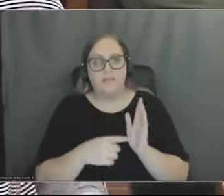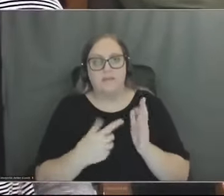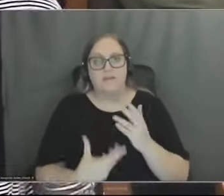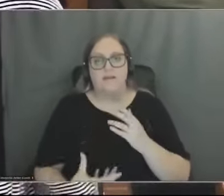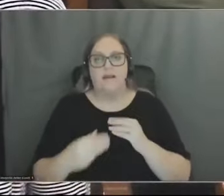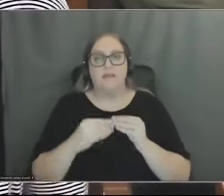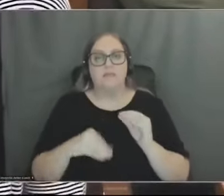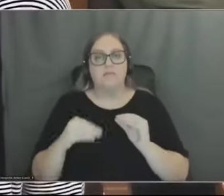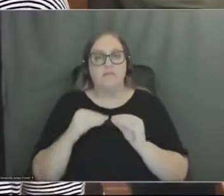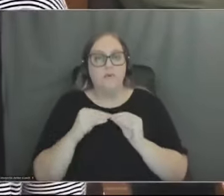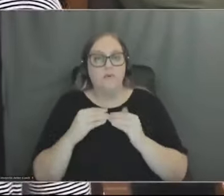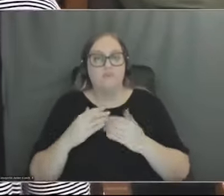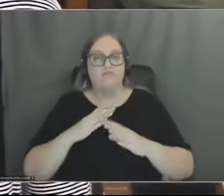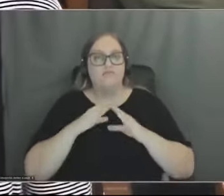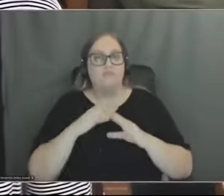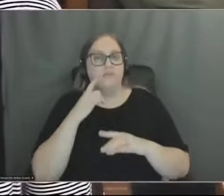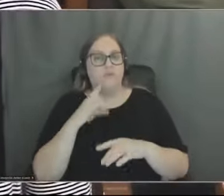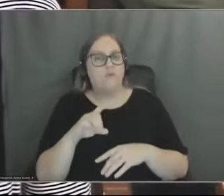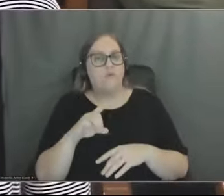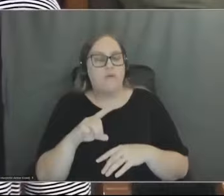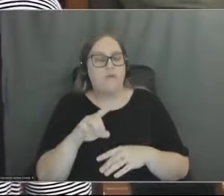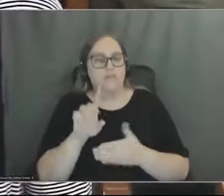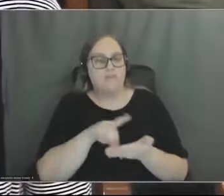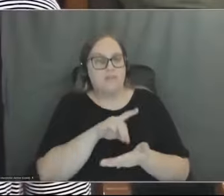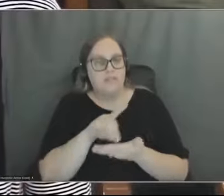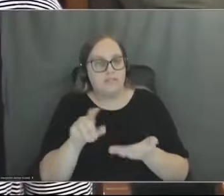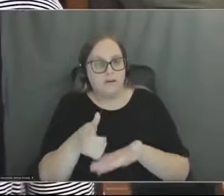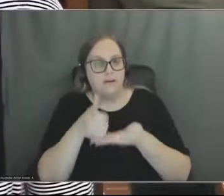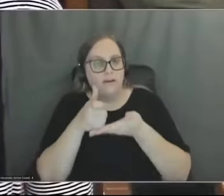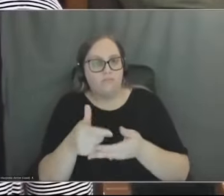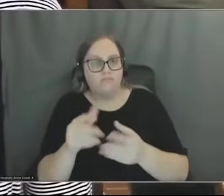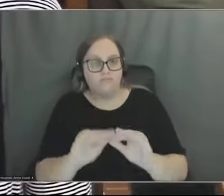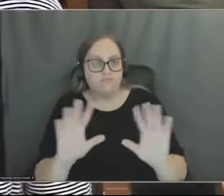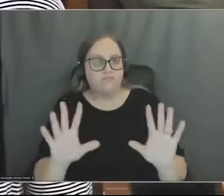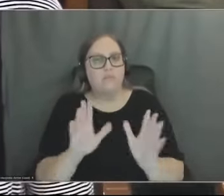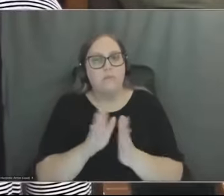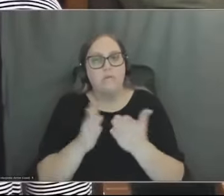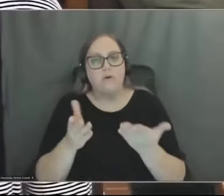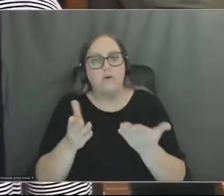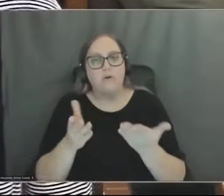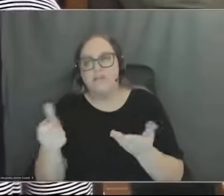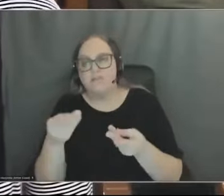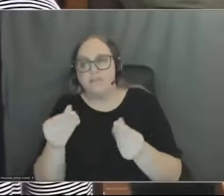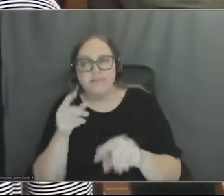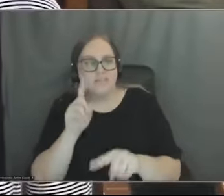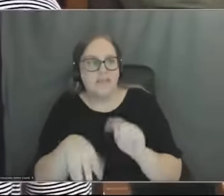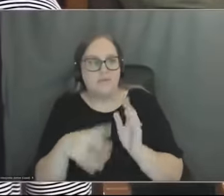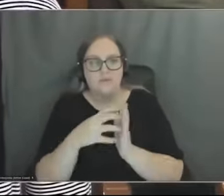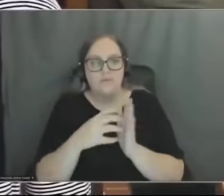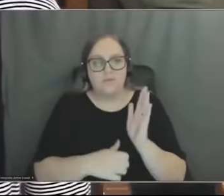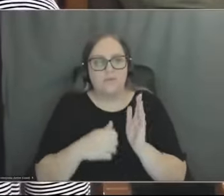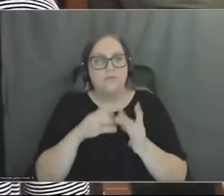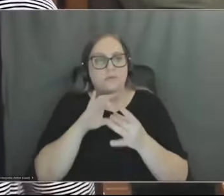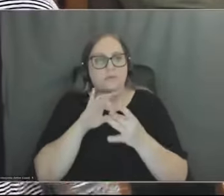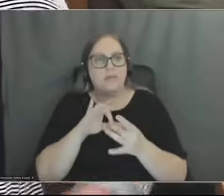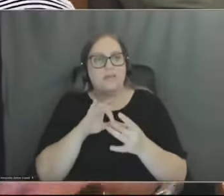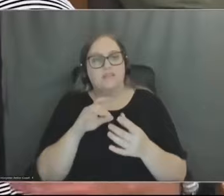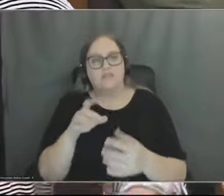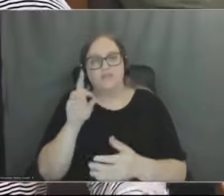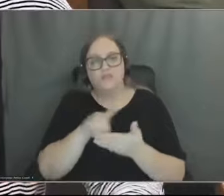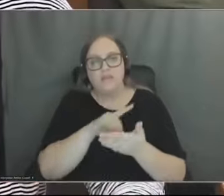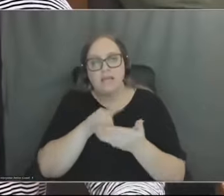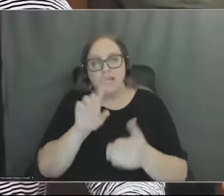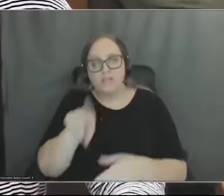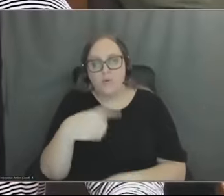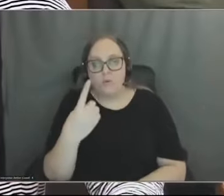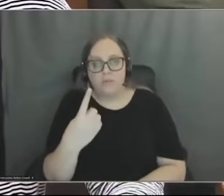against discrimination and will help make it even more clear that books and other materials cannot be removed on the basis of discrimination. I